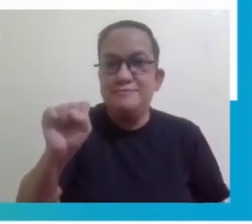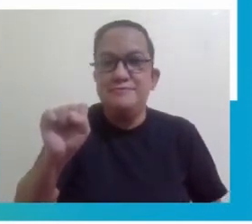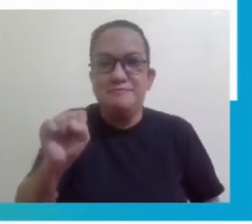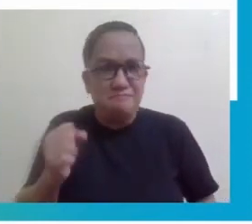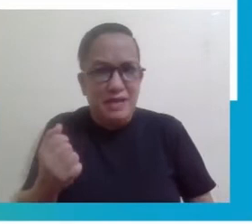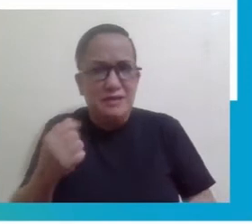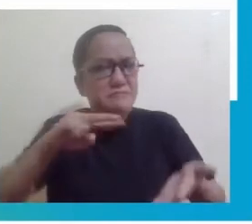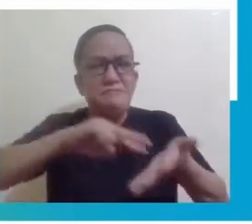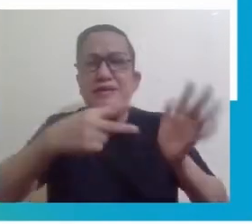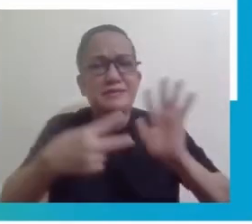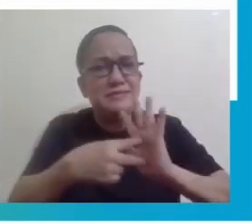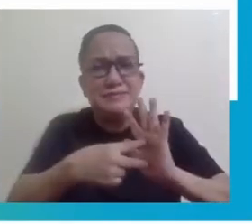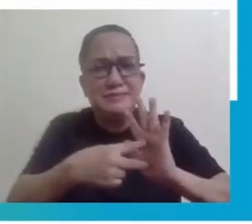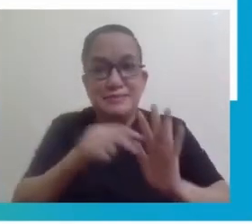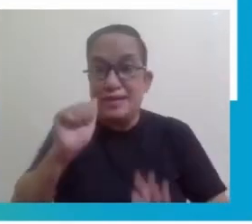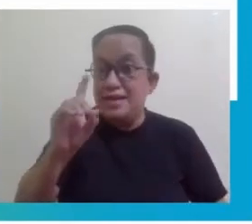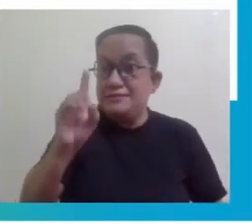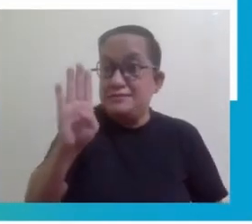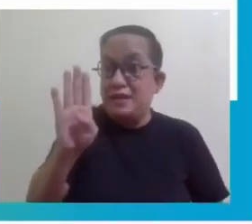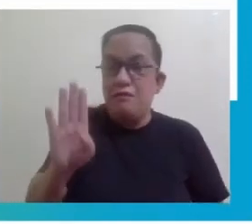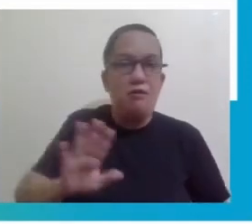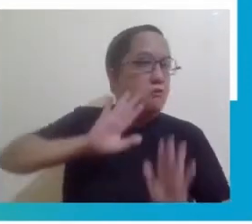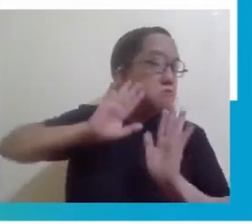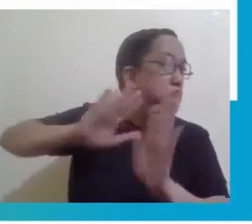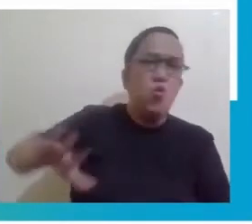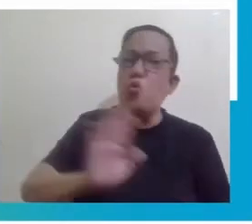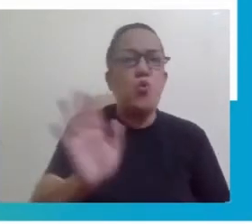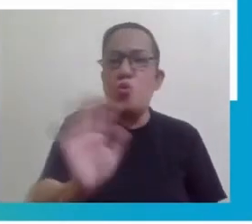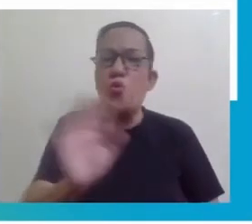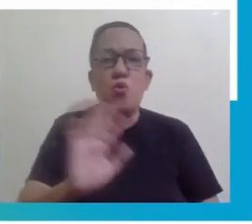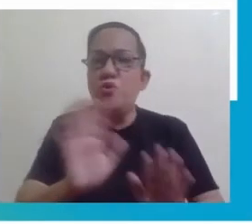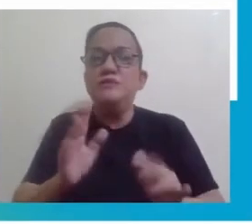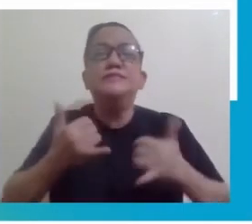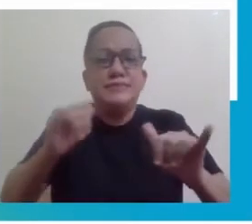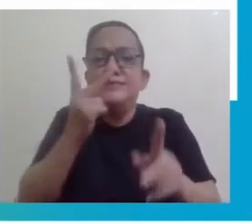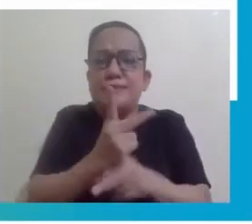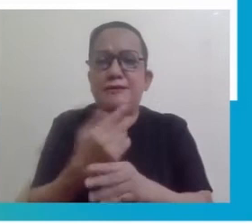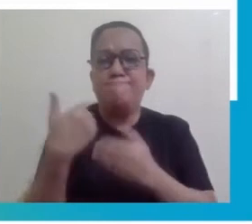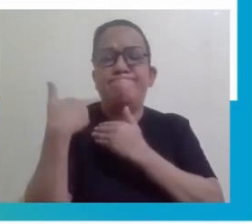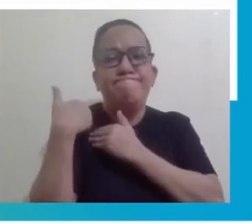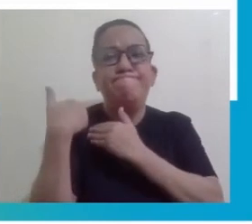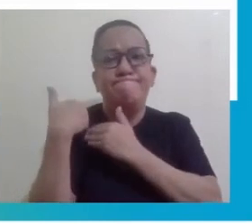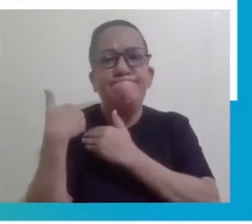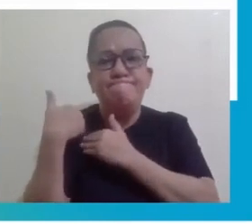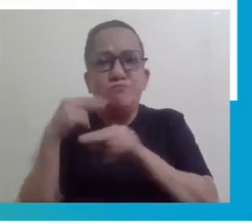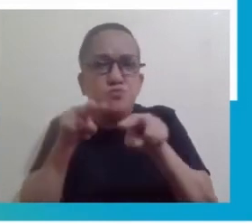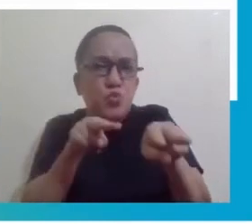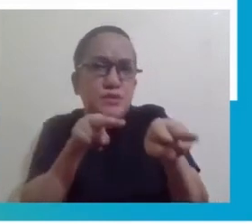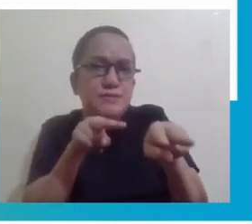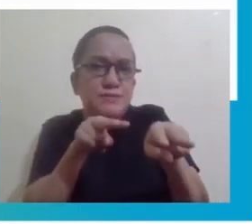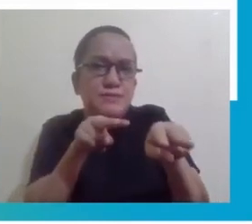diligence and loan supervision responsibilities. And it does not alter the role of ADB,